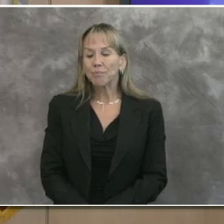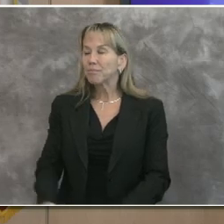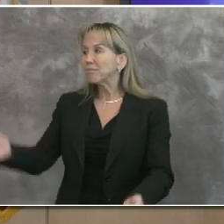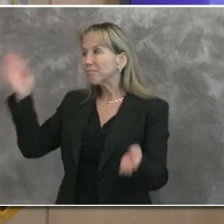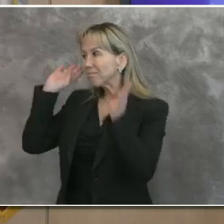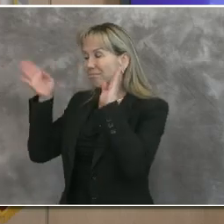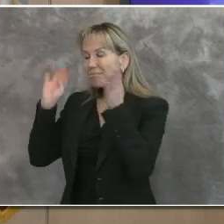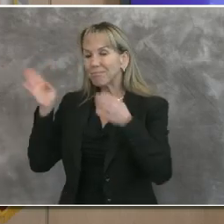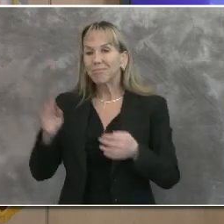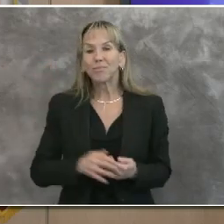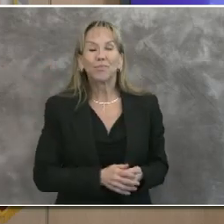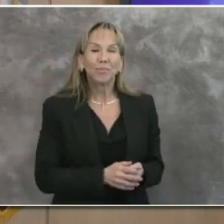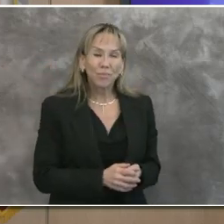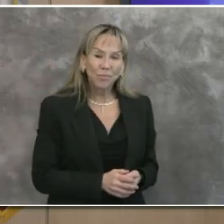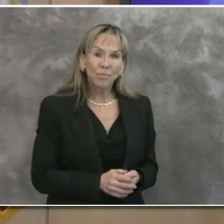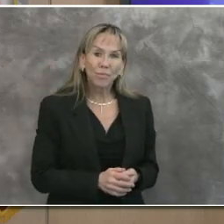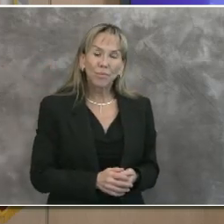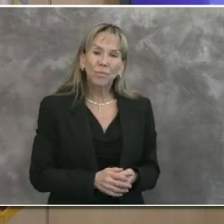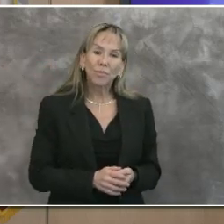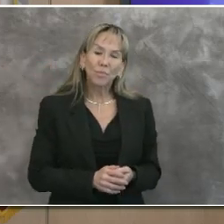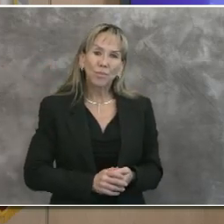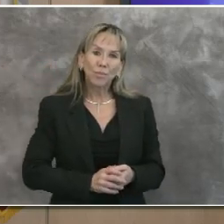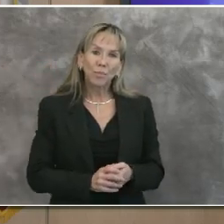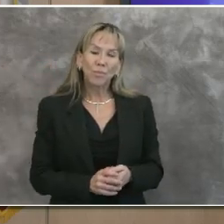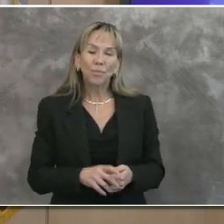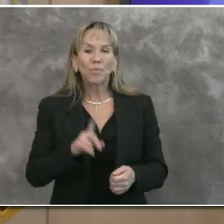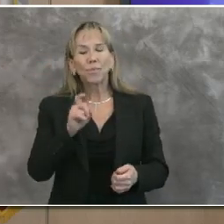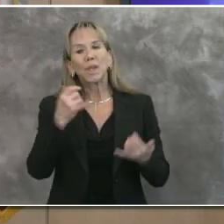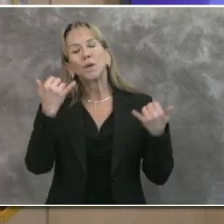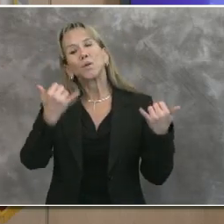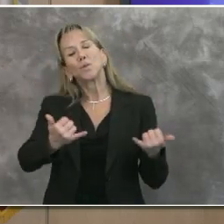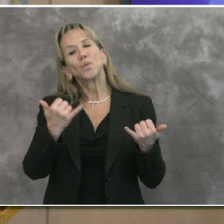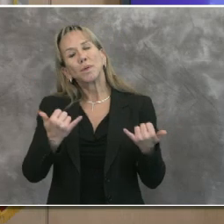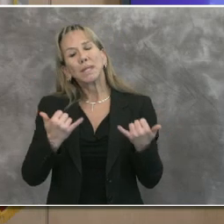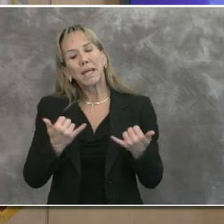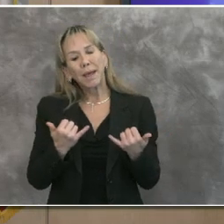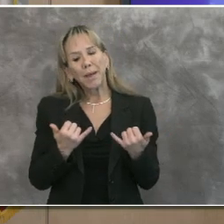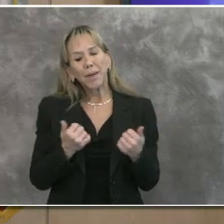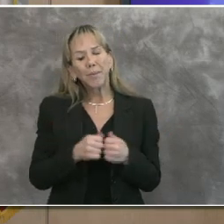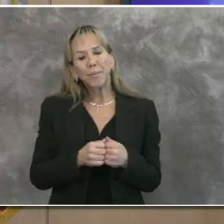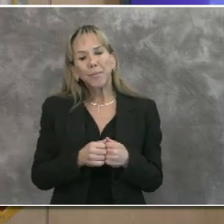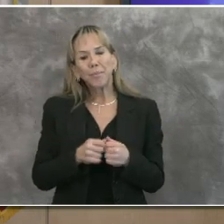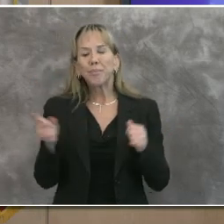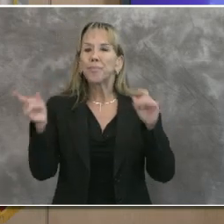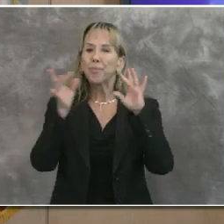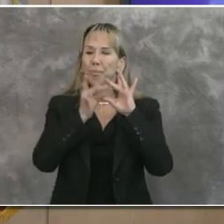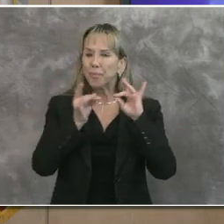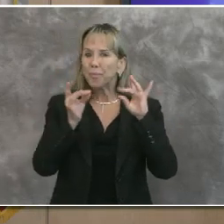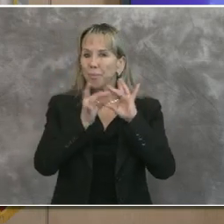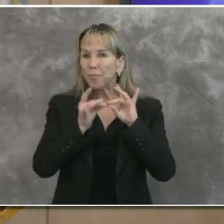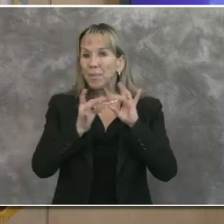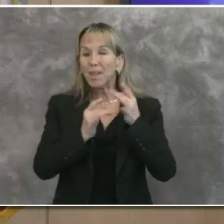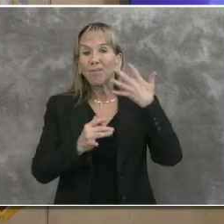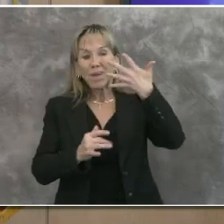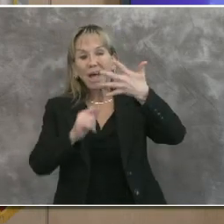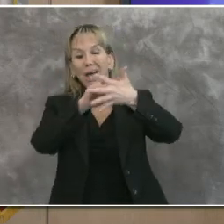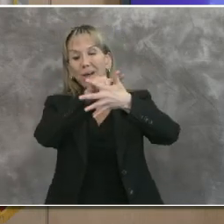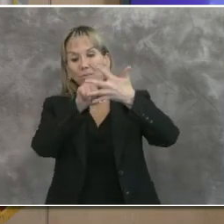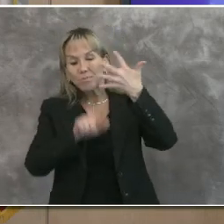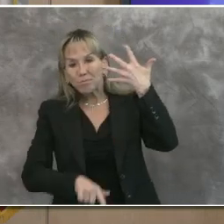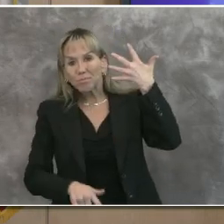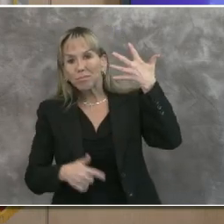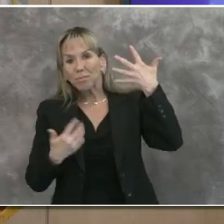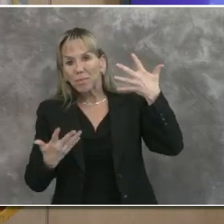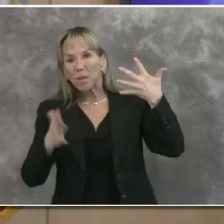Hi there. So Dr. Wooten mentioned today the 5 criteria laid